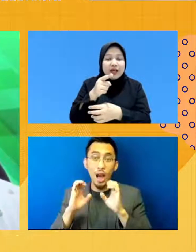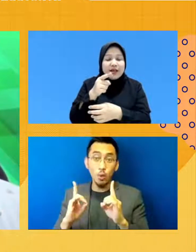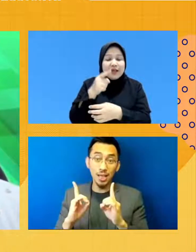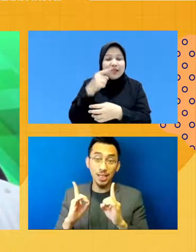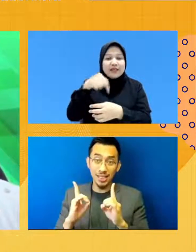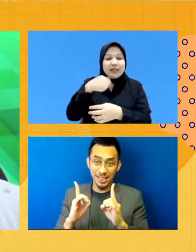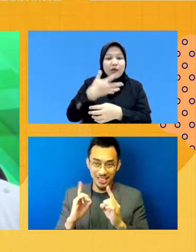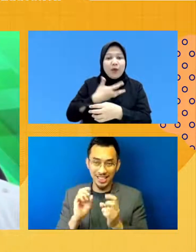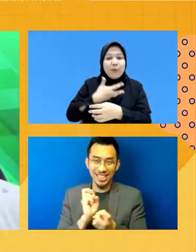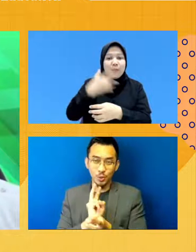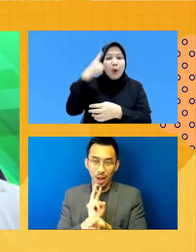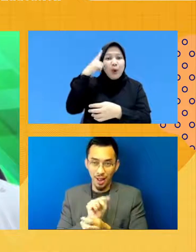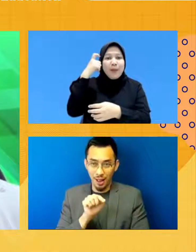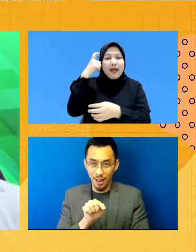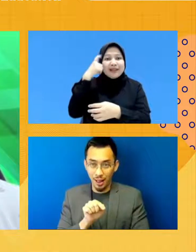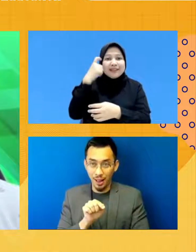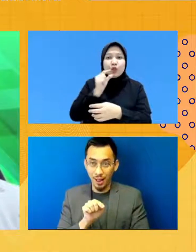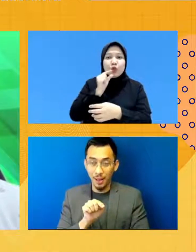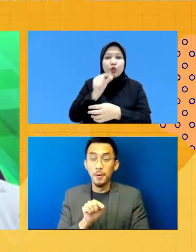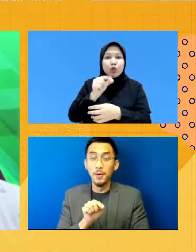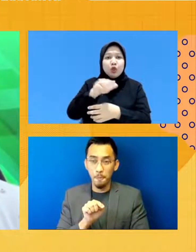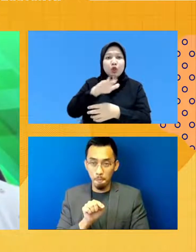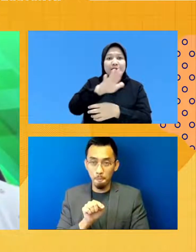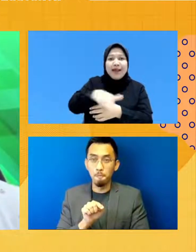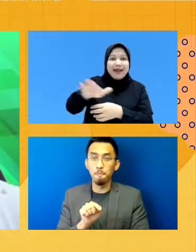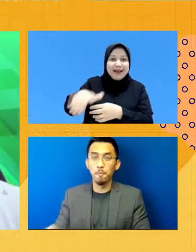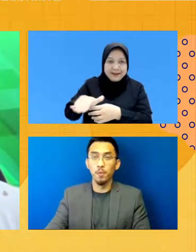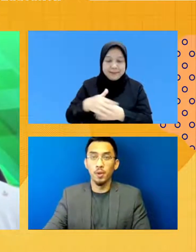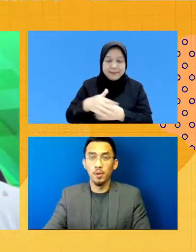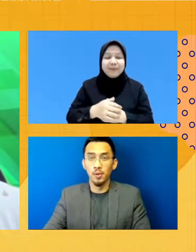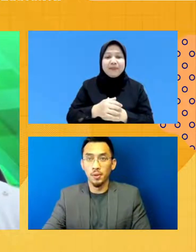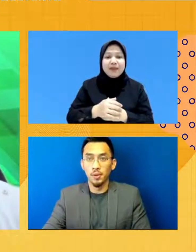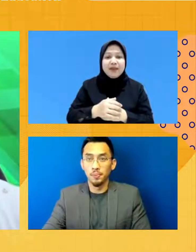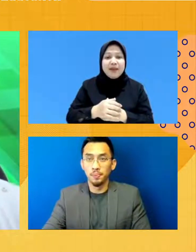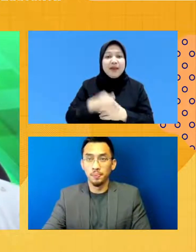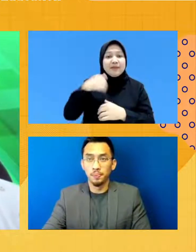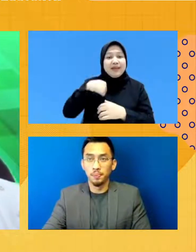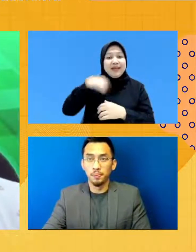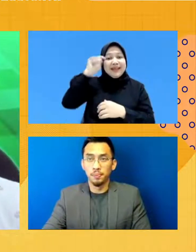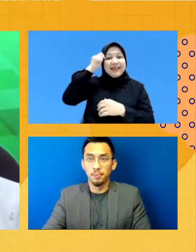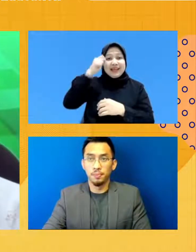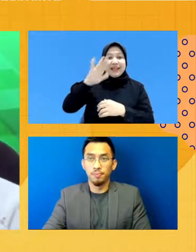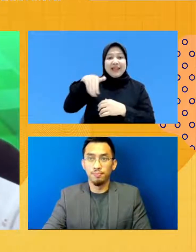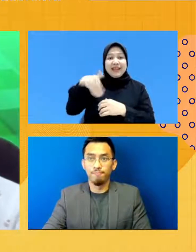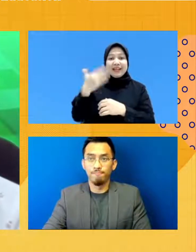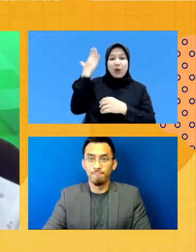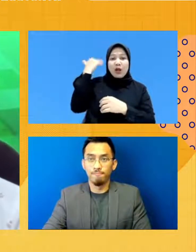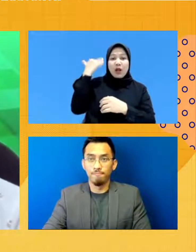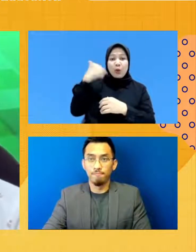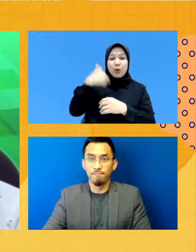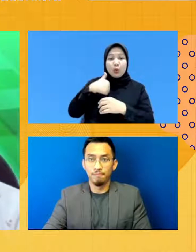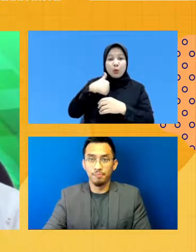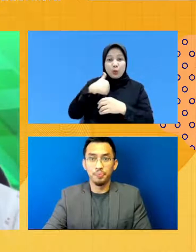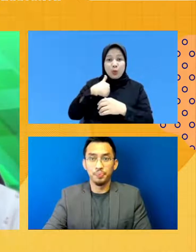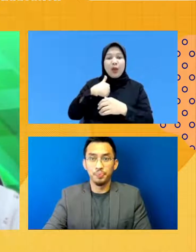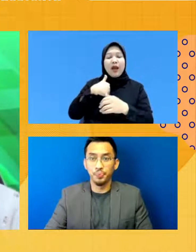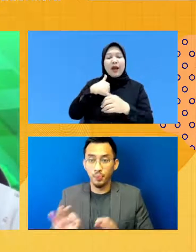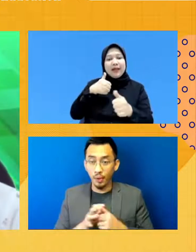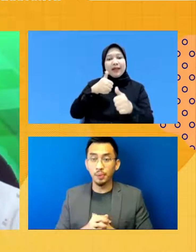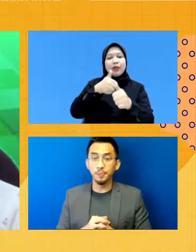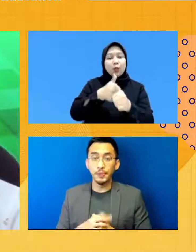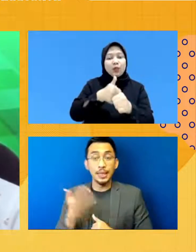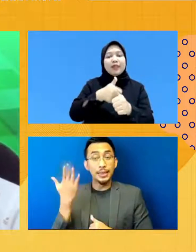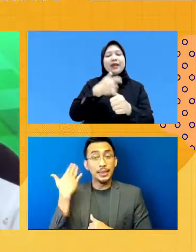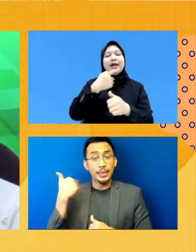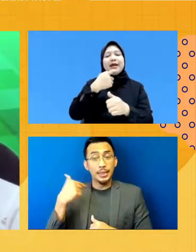I remember like last year when it was the Sexual Health Day, they came up with a theme of turn it